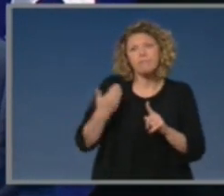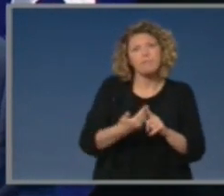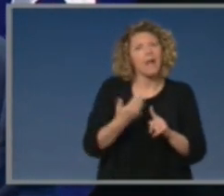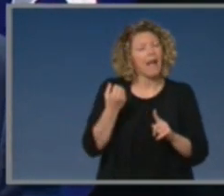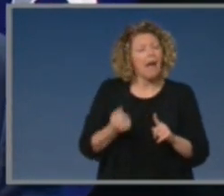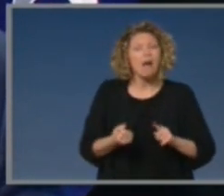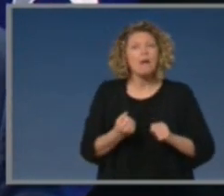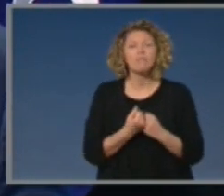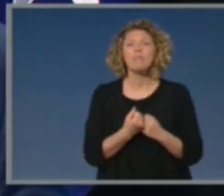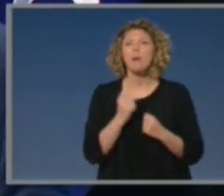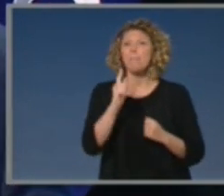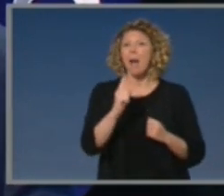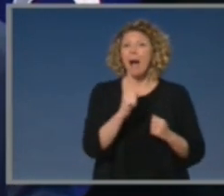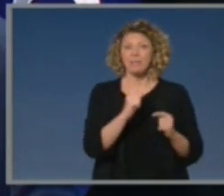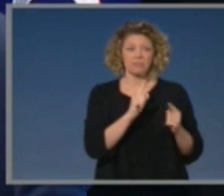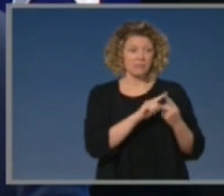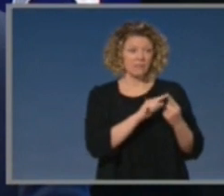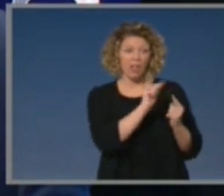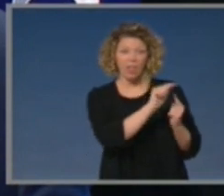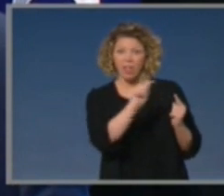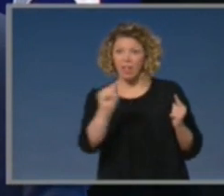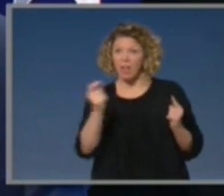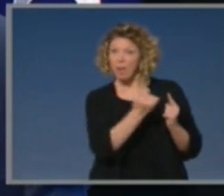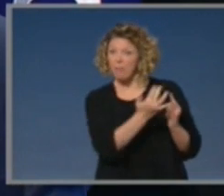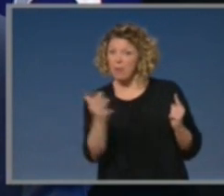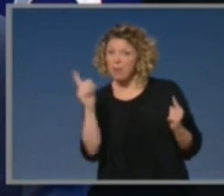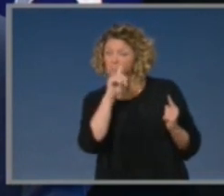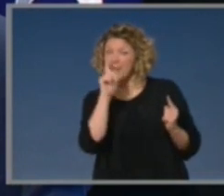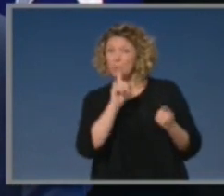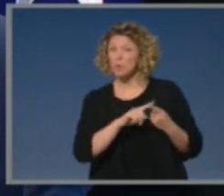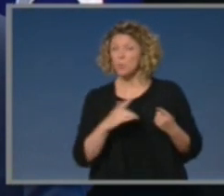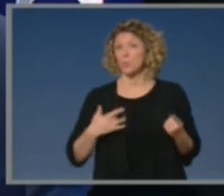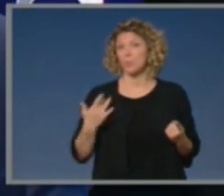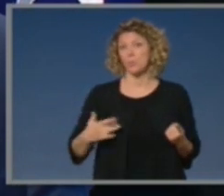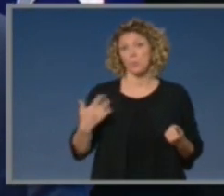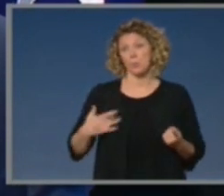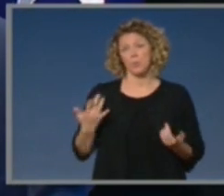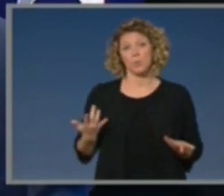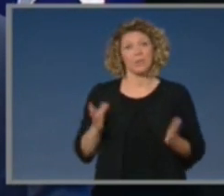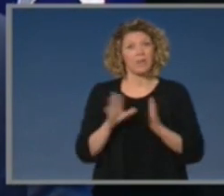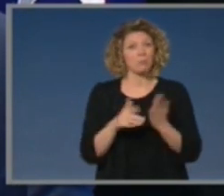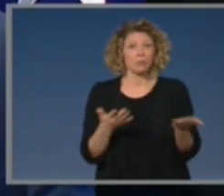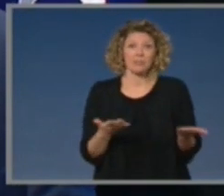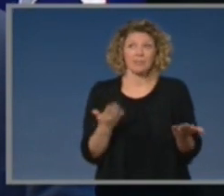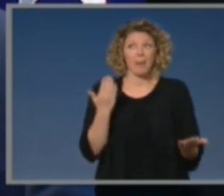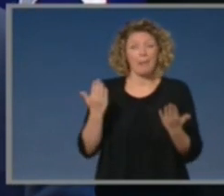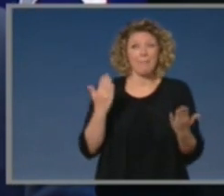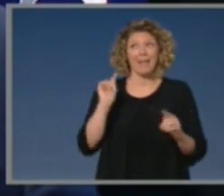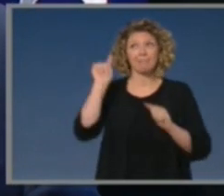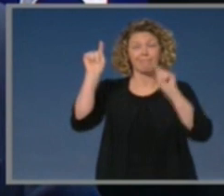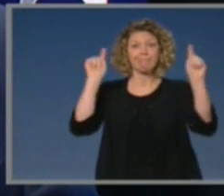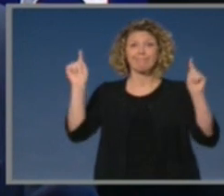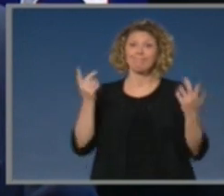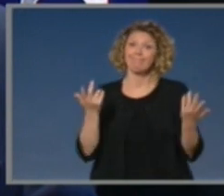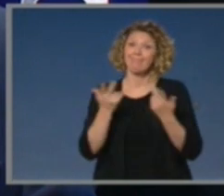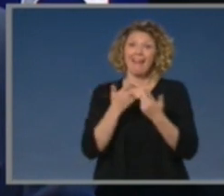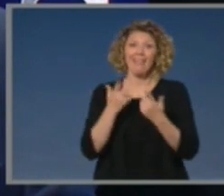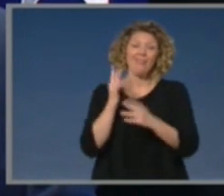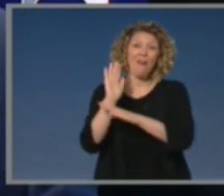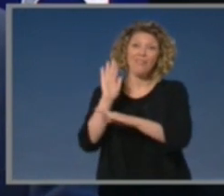of Australian lives have been saved when you look at the experience of how coronavirus has affected so many other